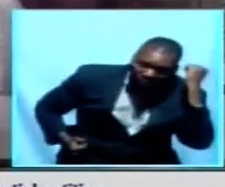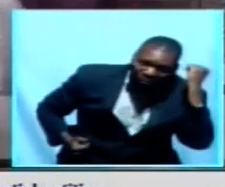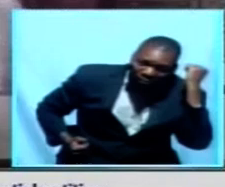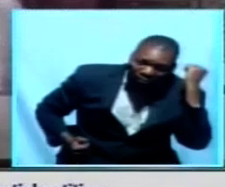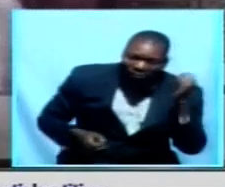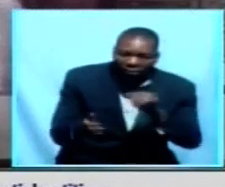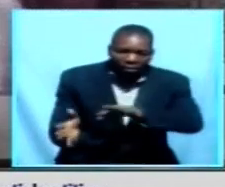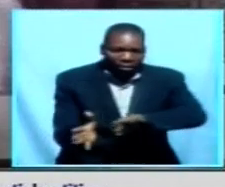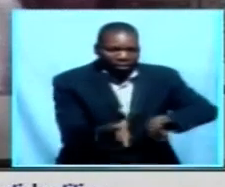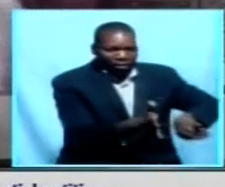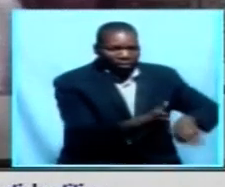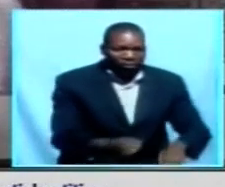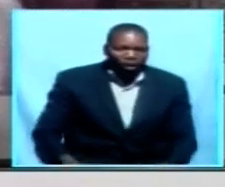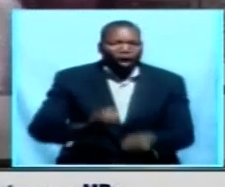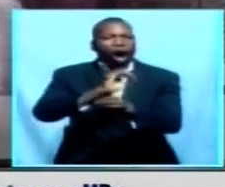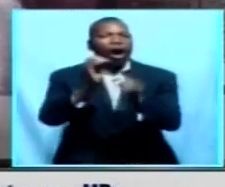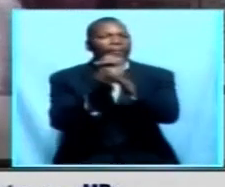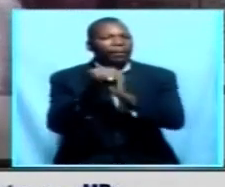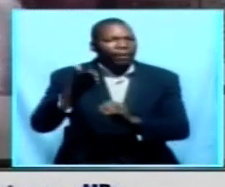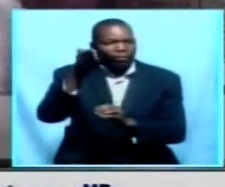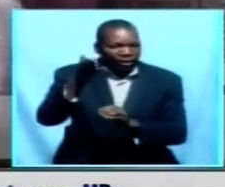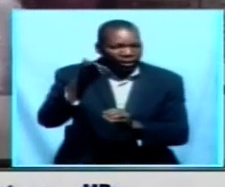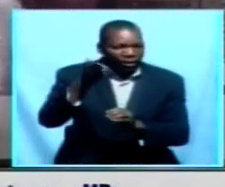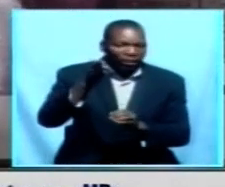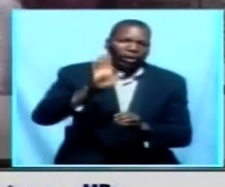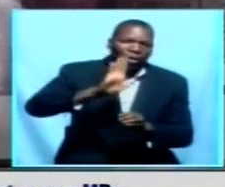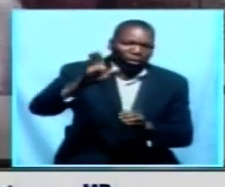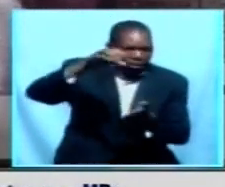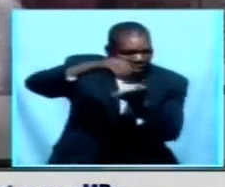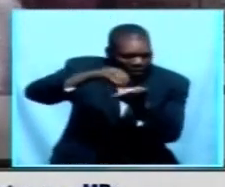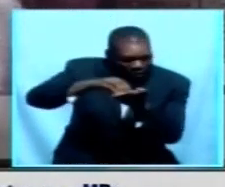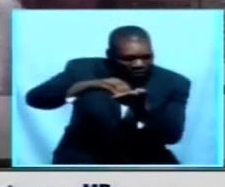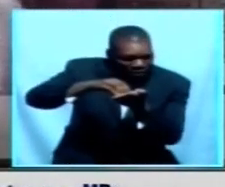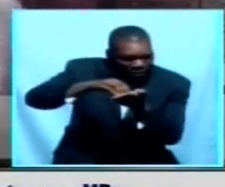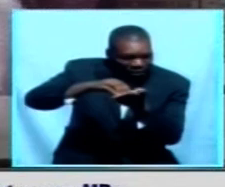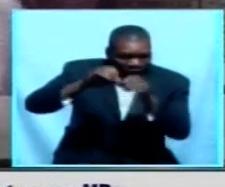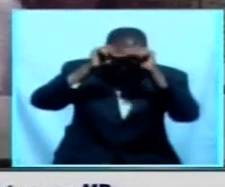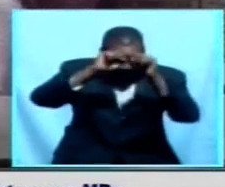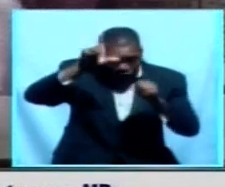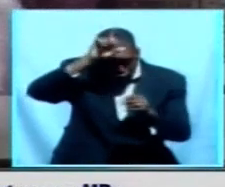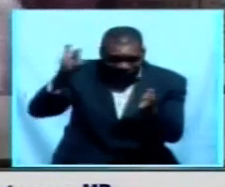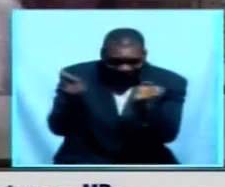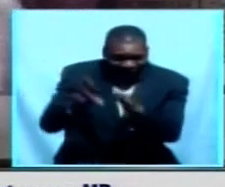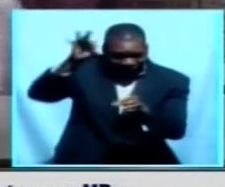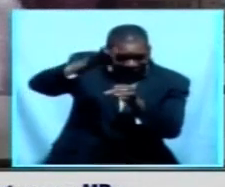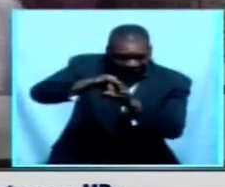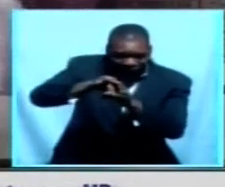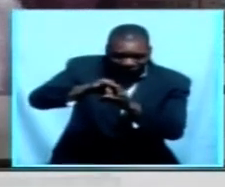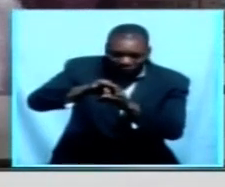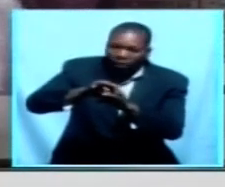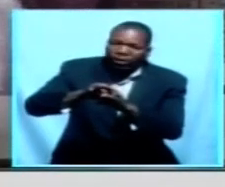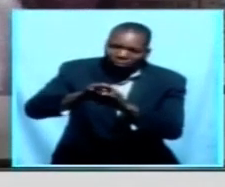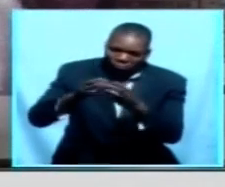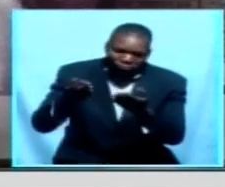The matter in which the opposition UPND has petitioned the re-election of President Edgar Lungu has been adjourned